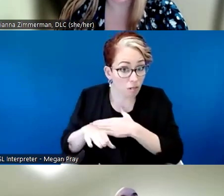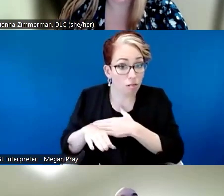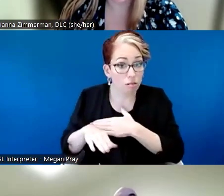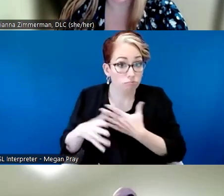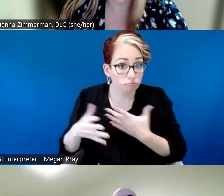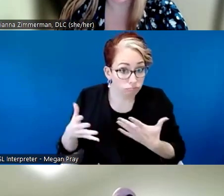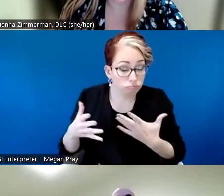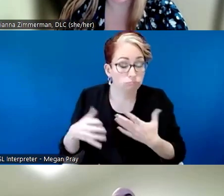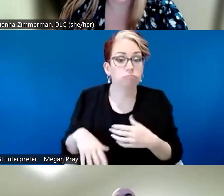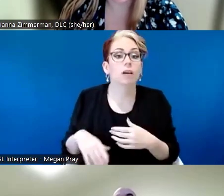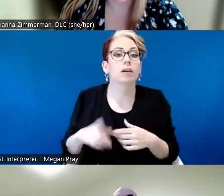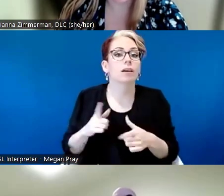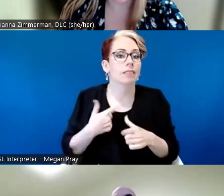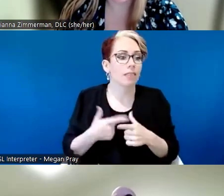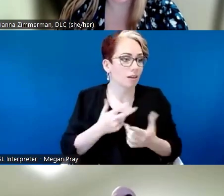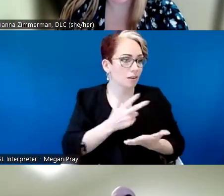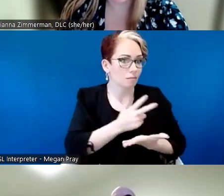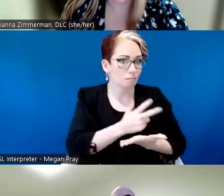from the parking lot